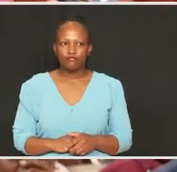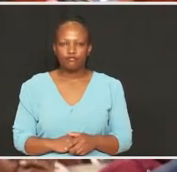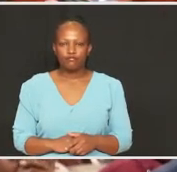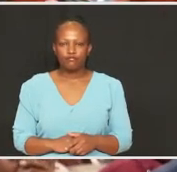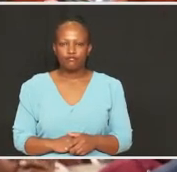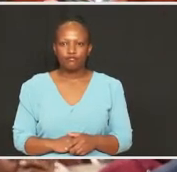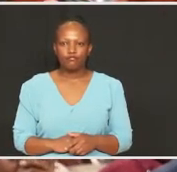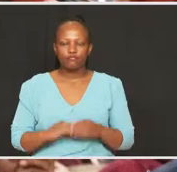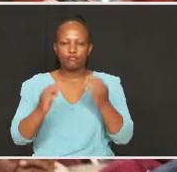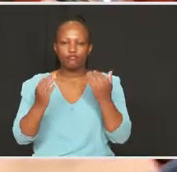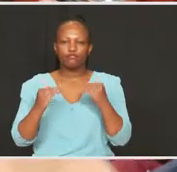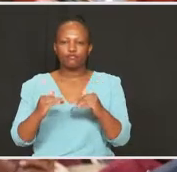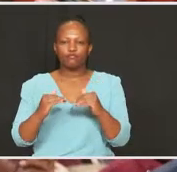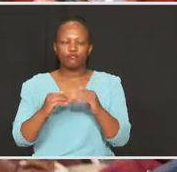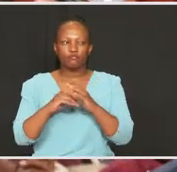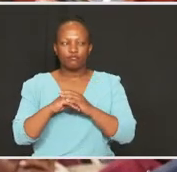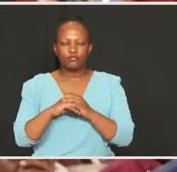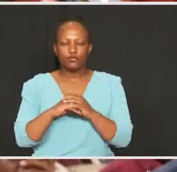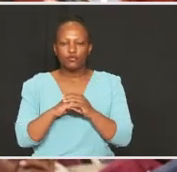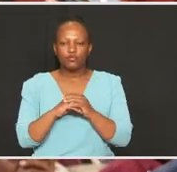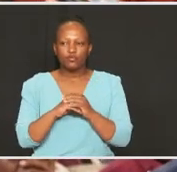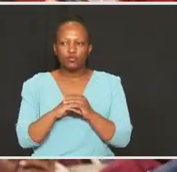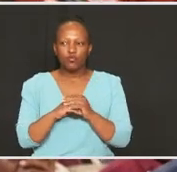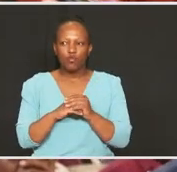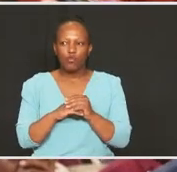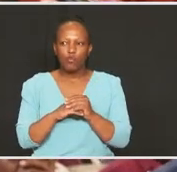a response in terms of